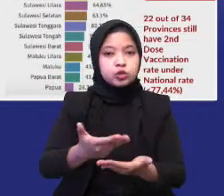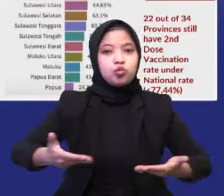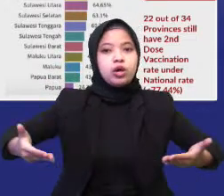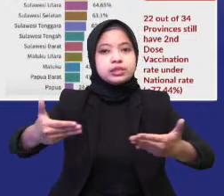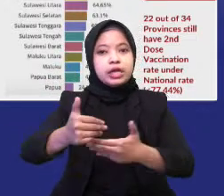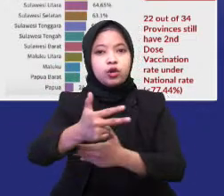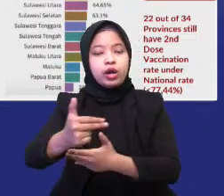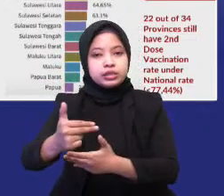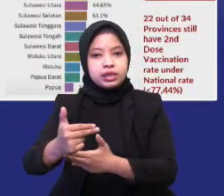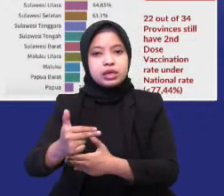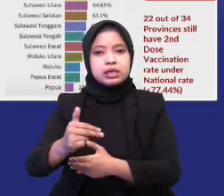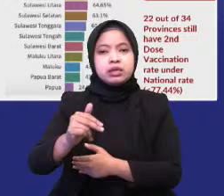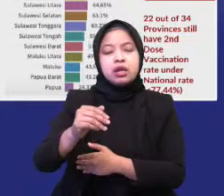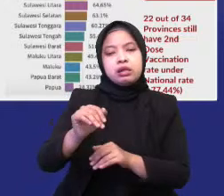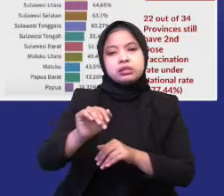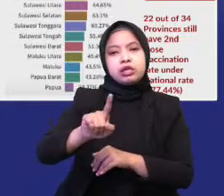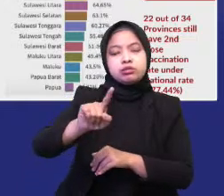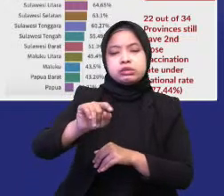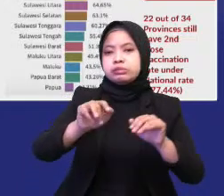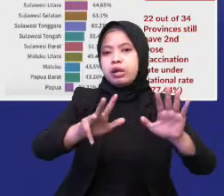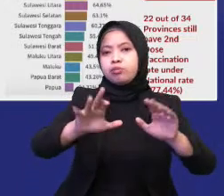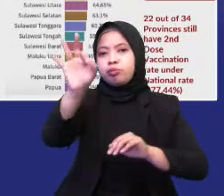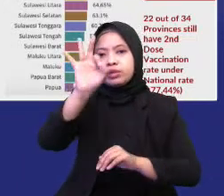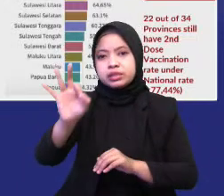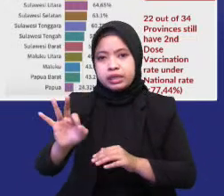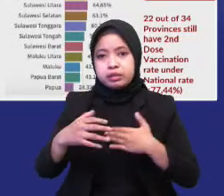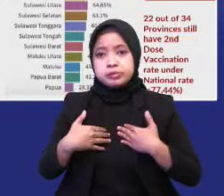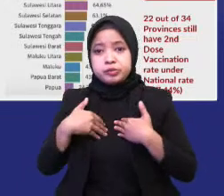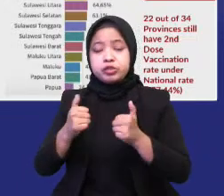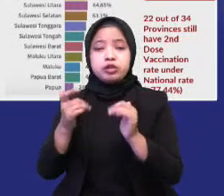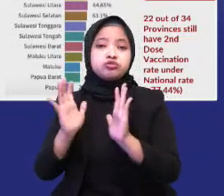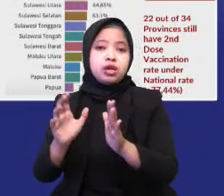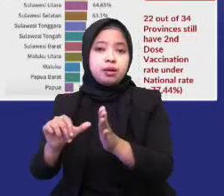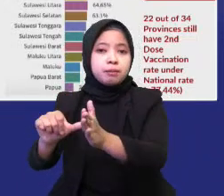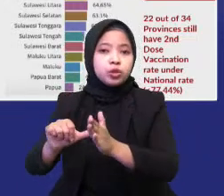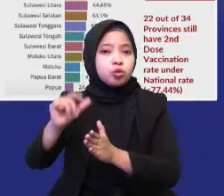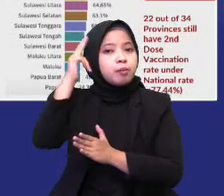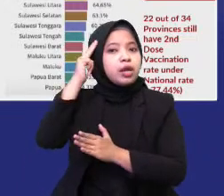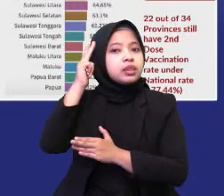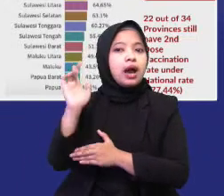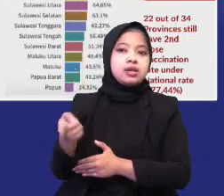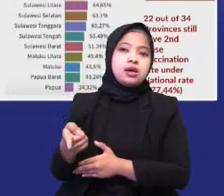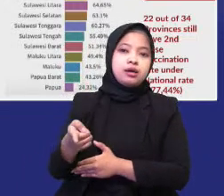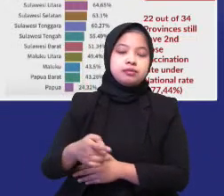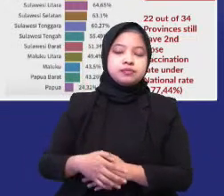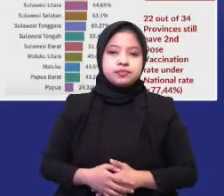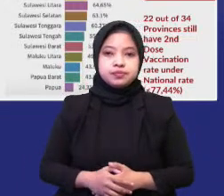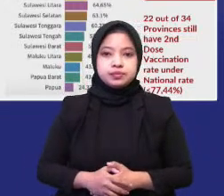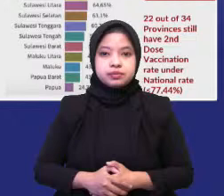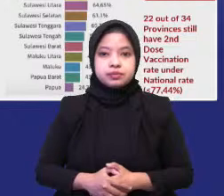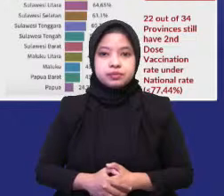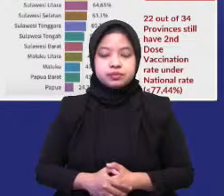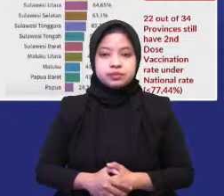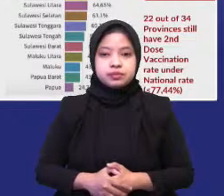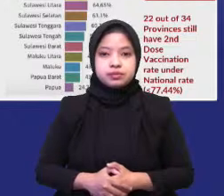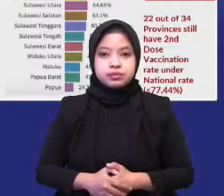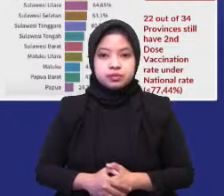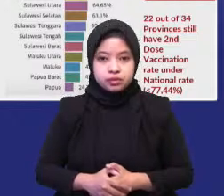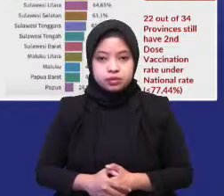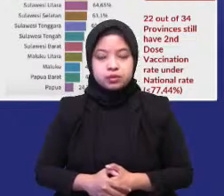about 7% higher than it is in world average. And as of April 10th